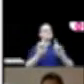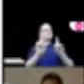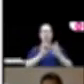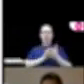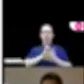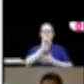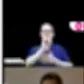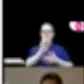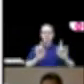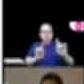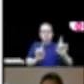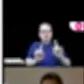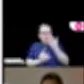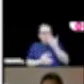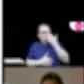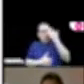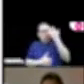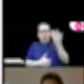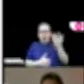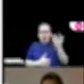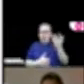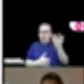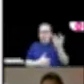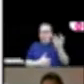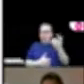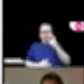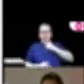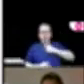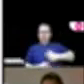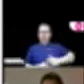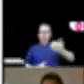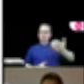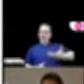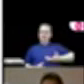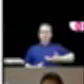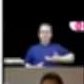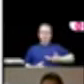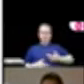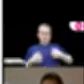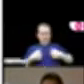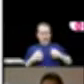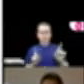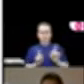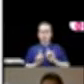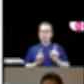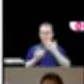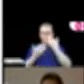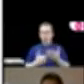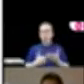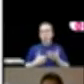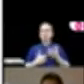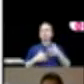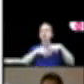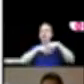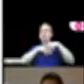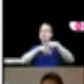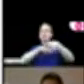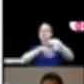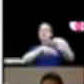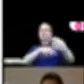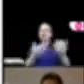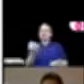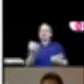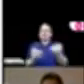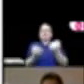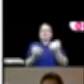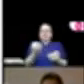here, you don't know that you even have one human right. So Movement for Justice, they had to encourage the